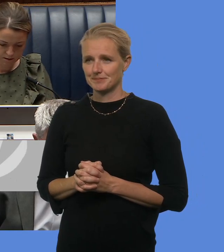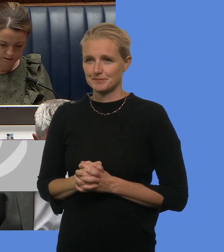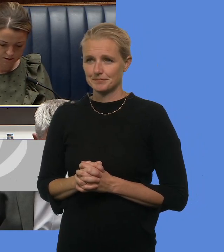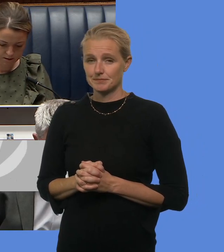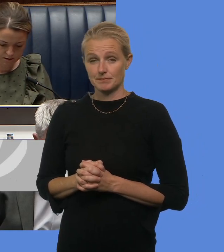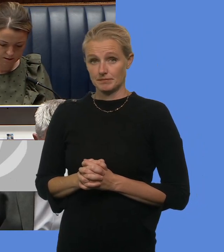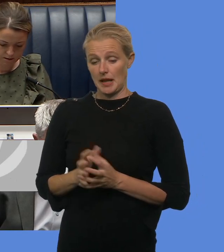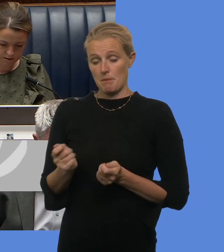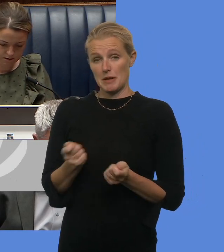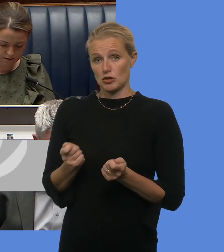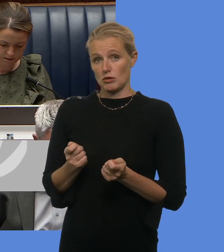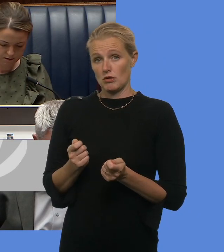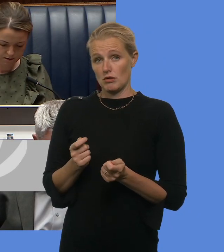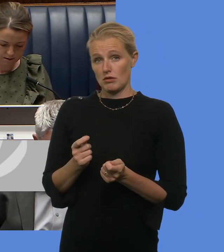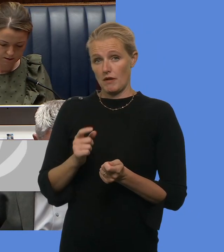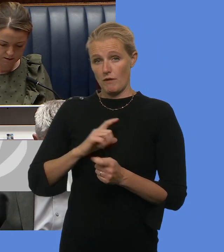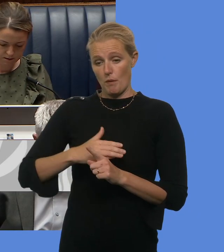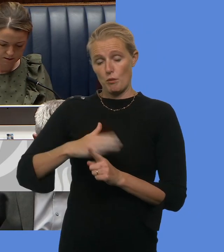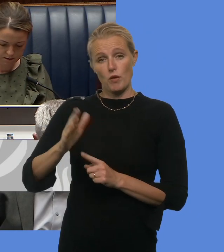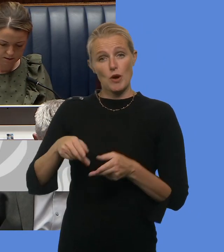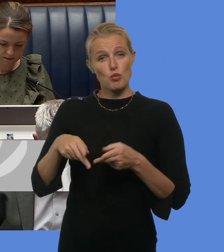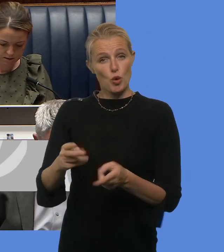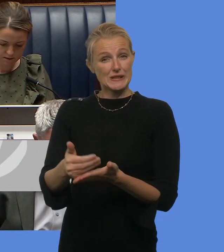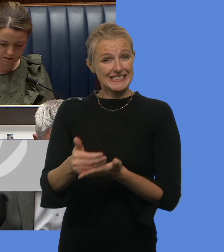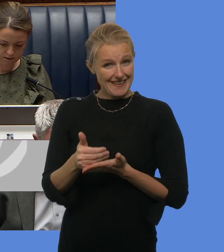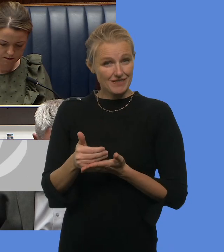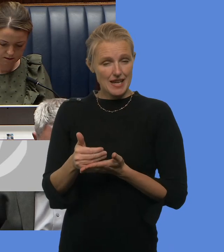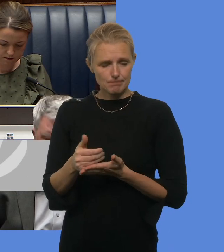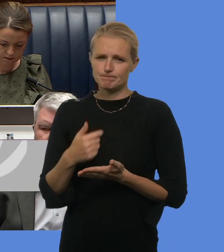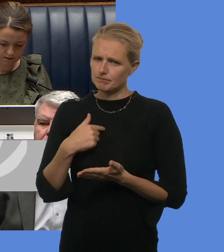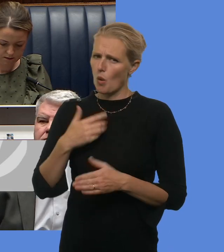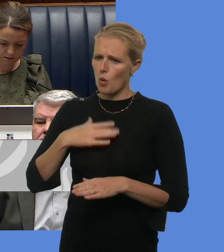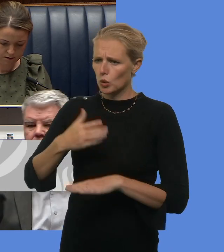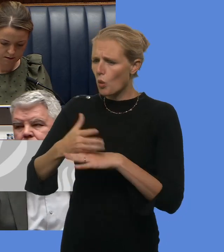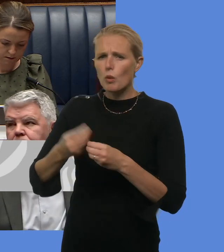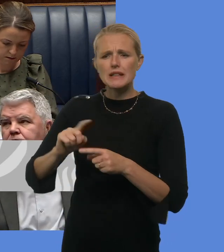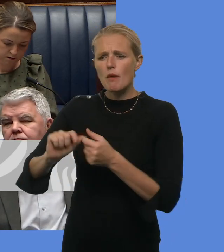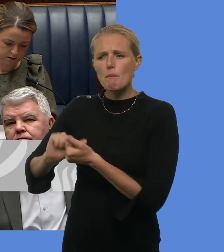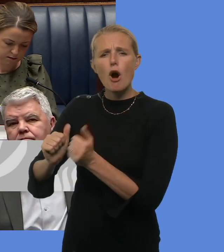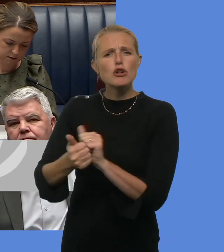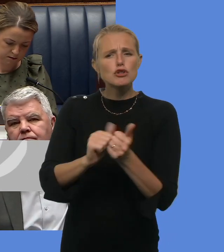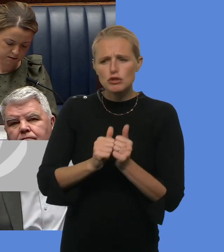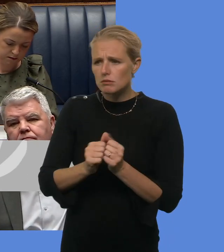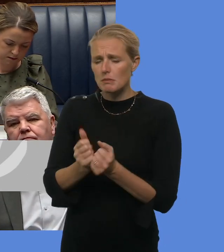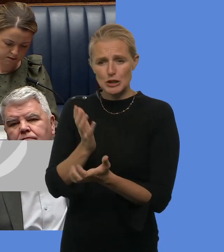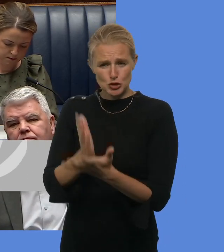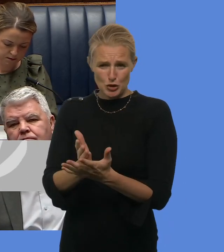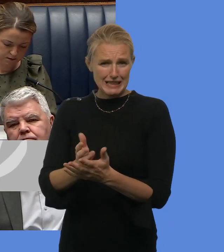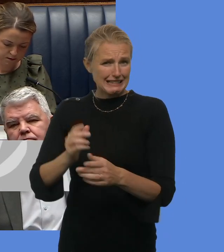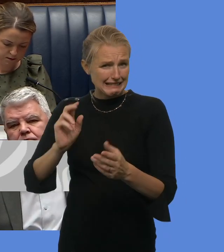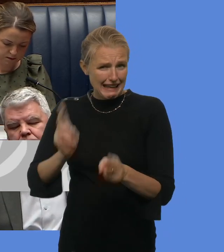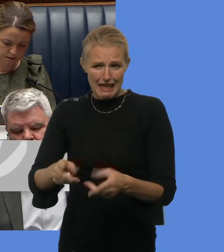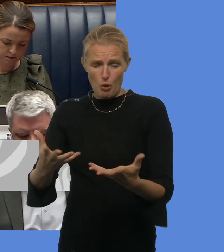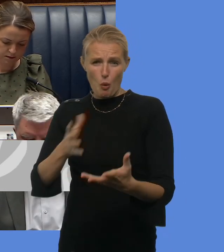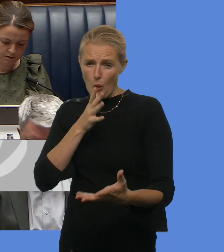As Minister responsible for promoting and improving road safety, I want to work actively with partners to reduce deaths and serious injuries on our roads.